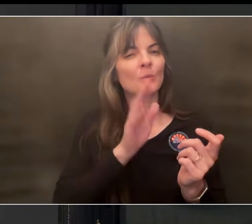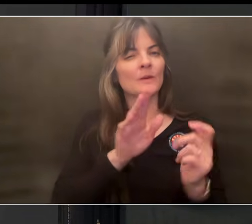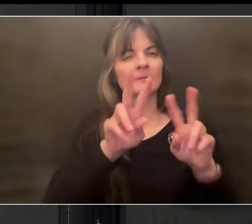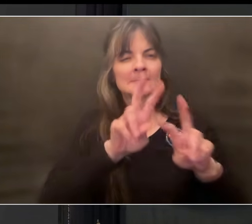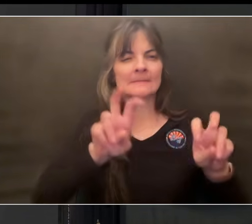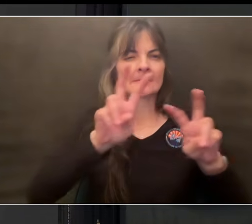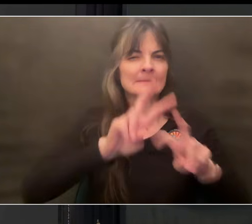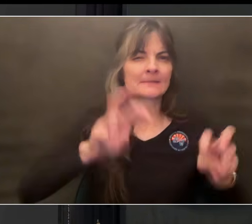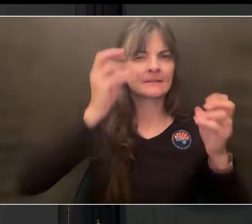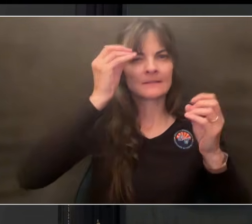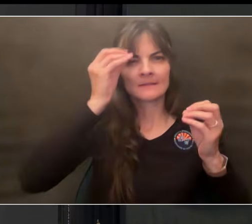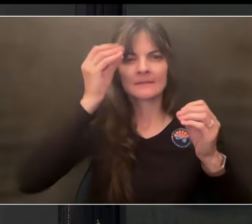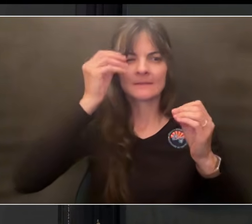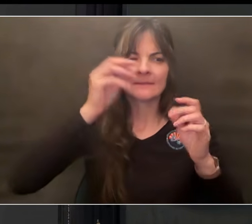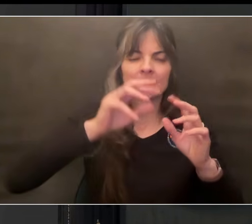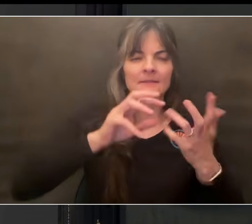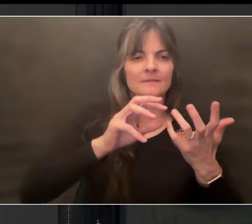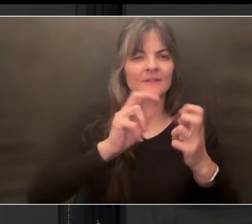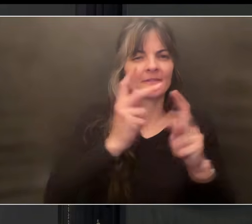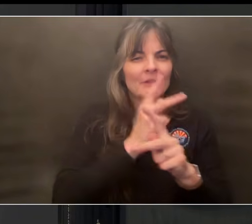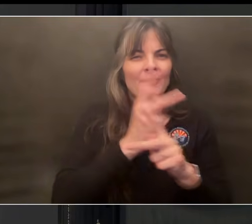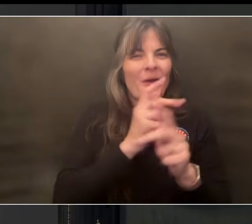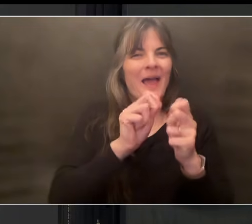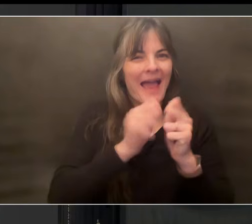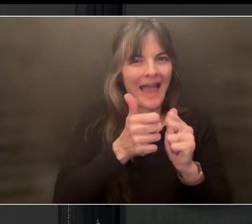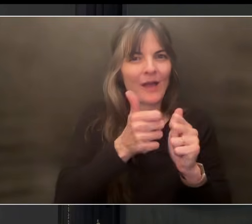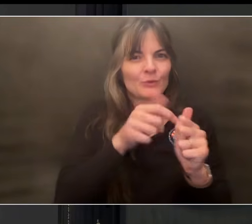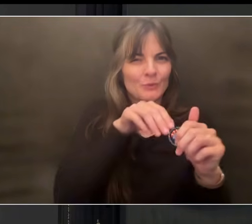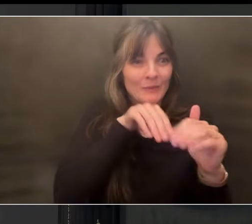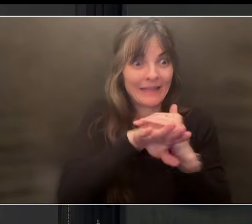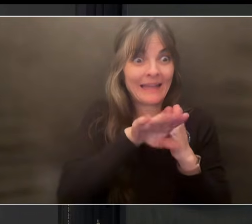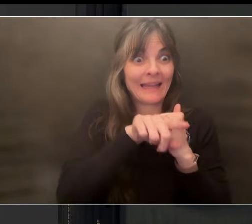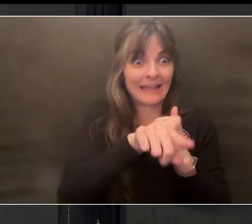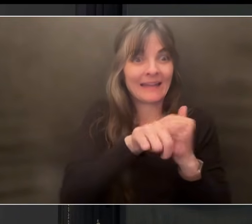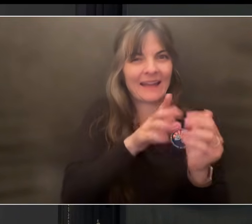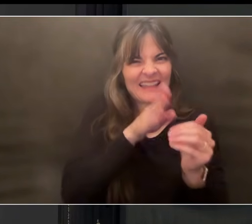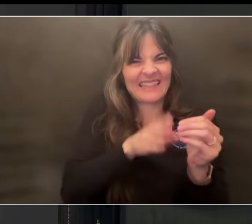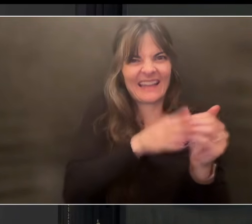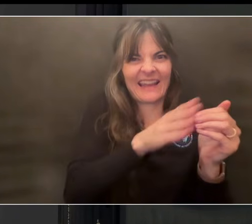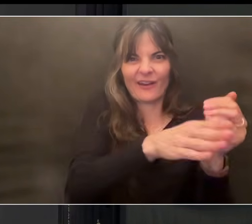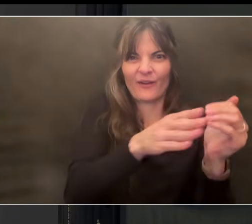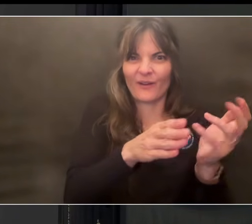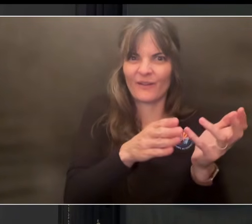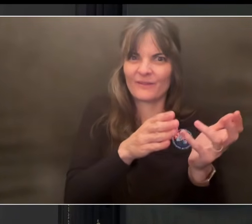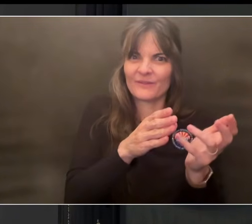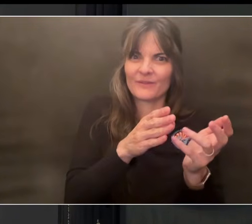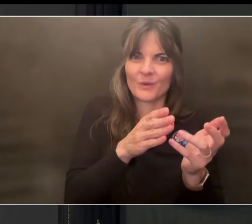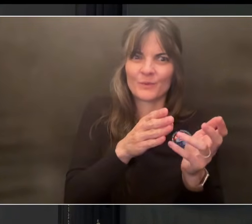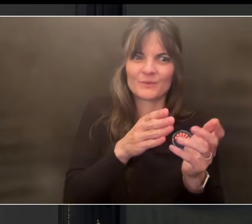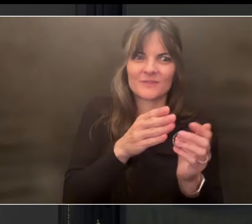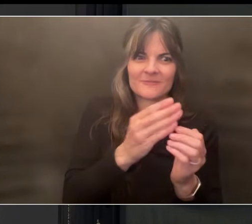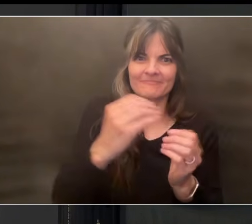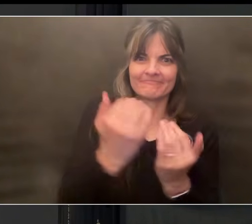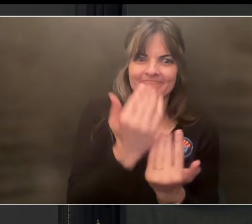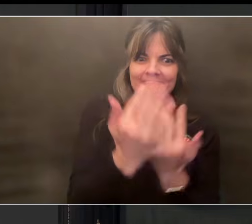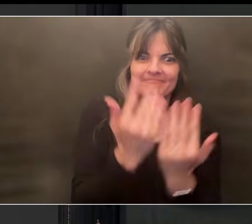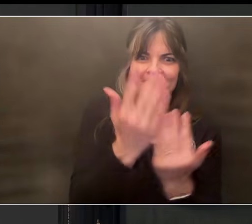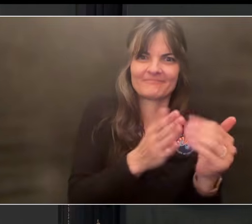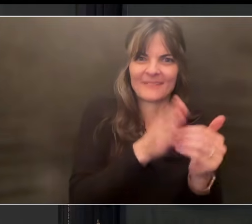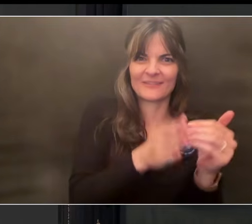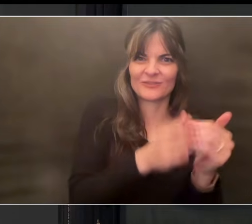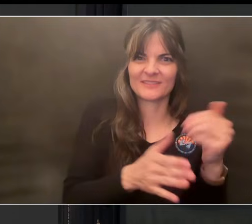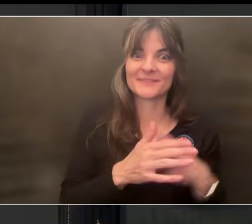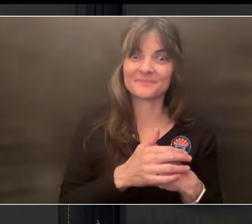that looks like to get in there and take care of those edges where we can. Continuing around into Division Delta,